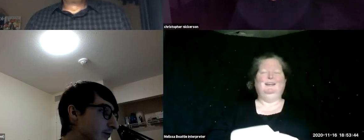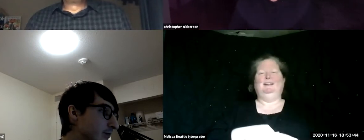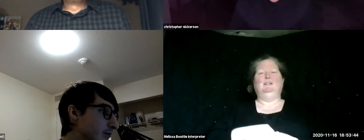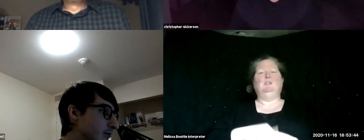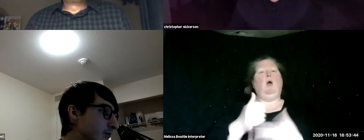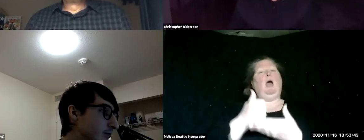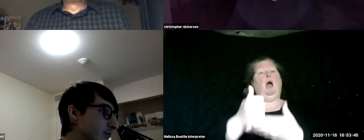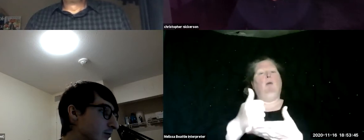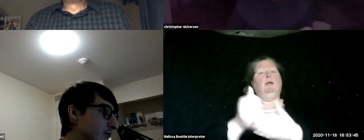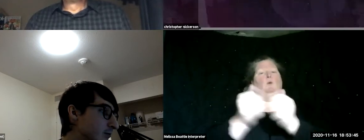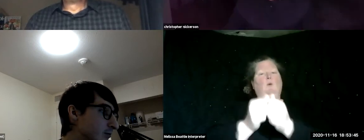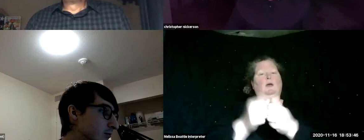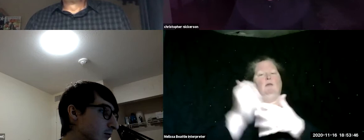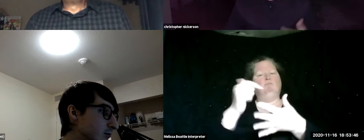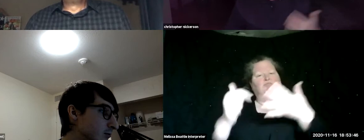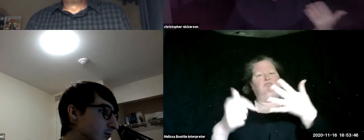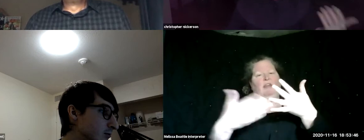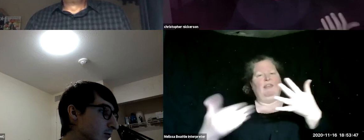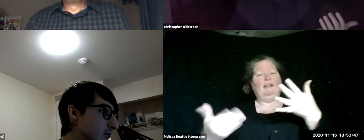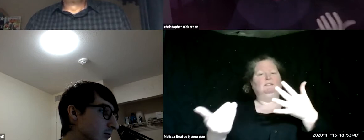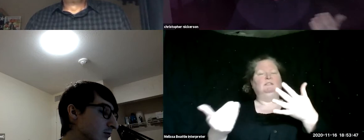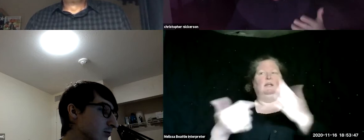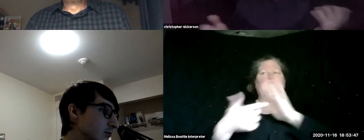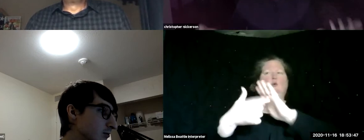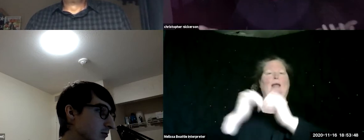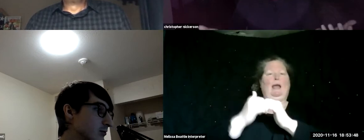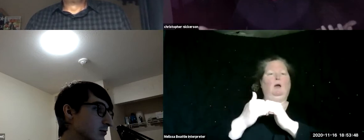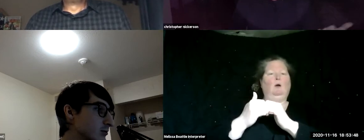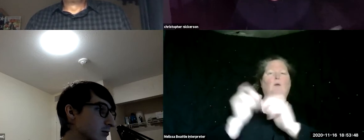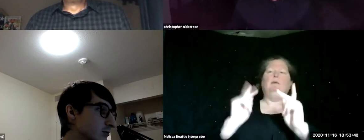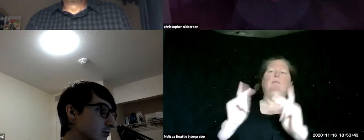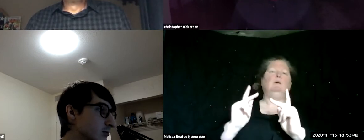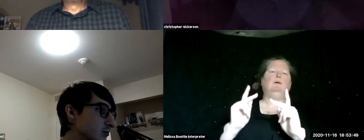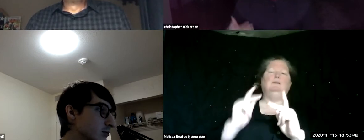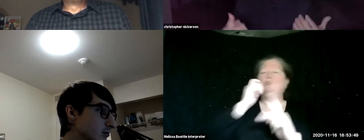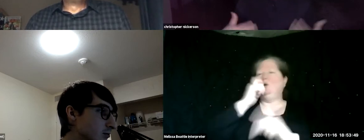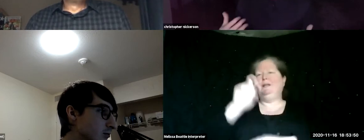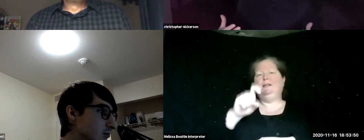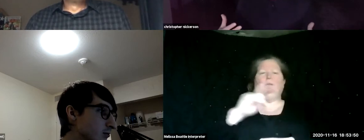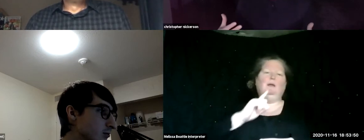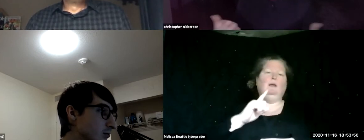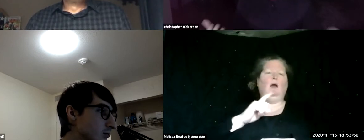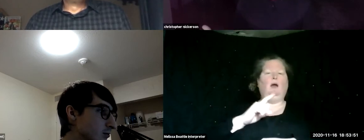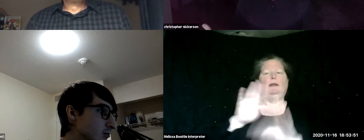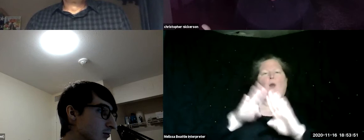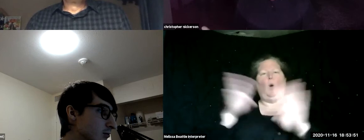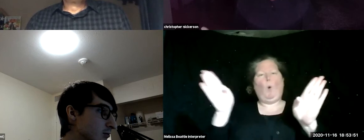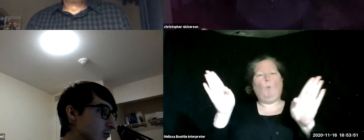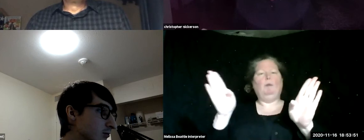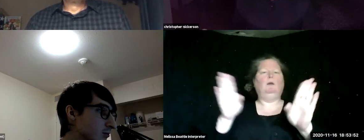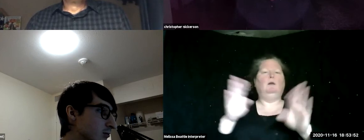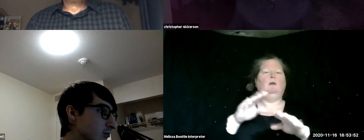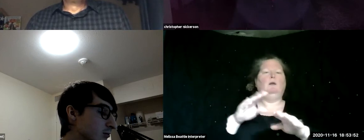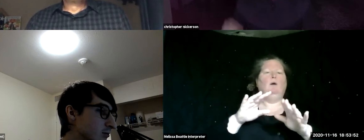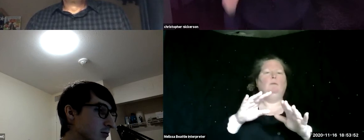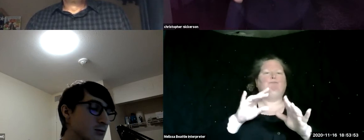helping with those things, you know, showing people why something might not need to be on an open wireless, or, you know, helping them understand the configuration